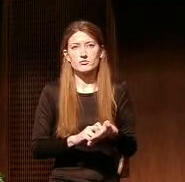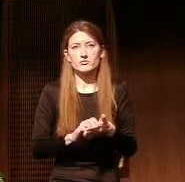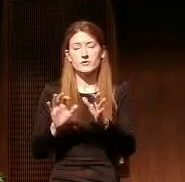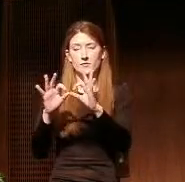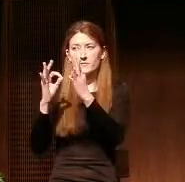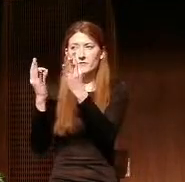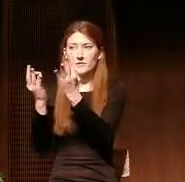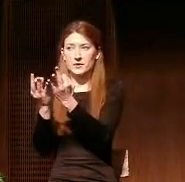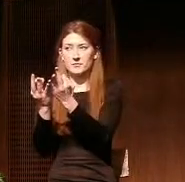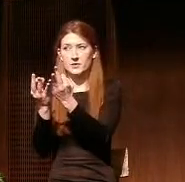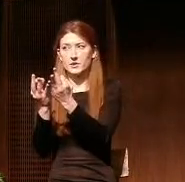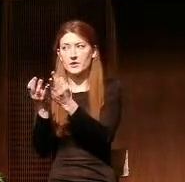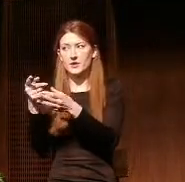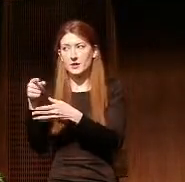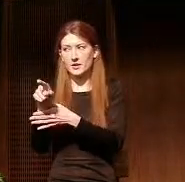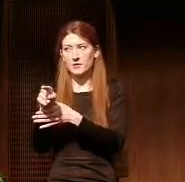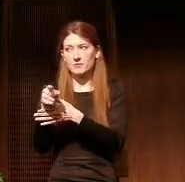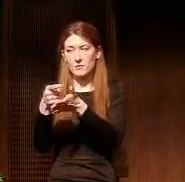has asked